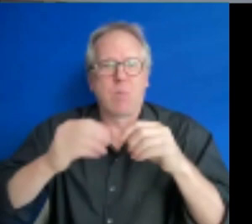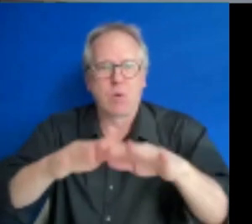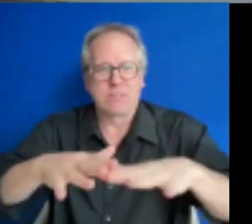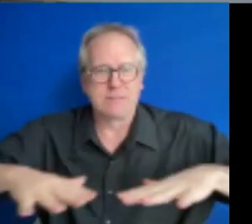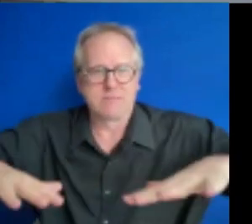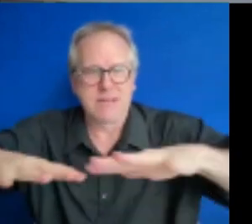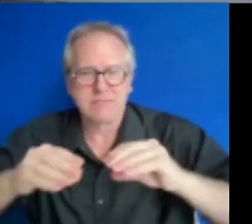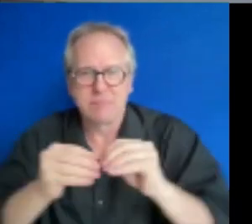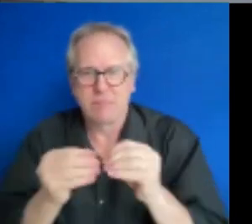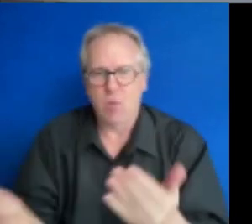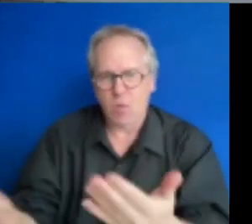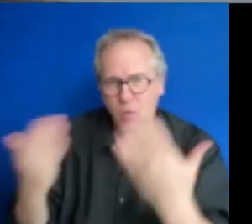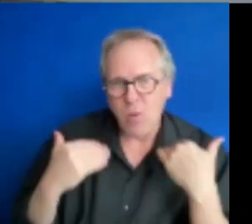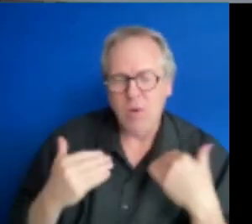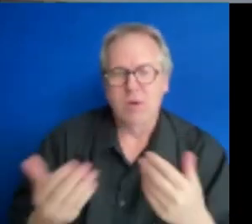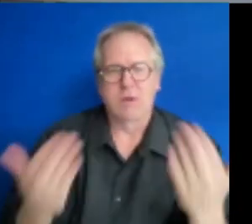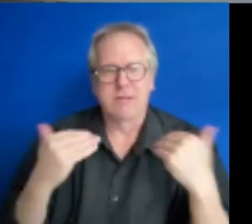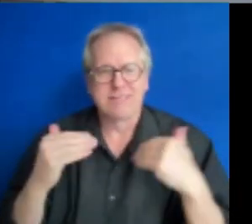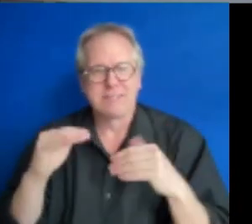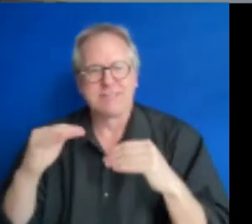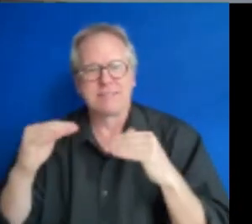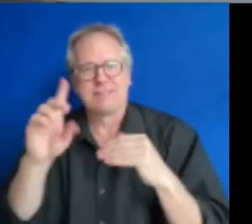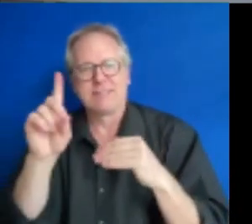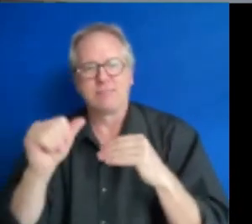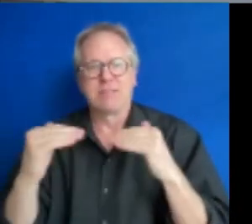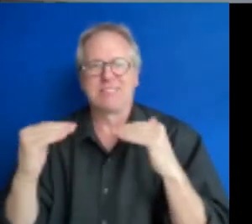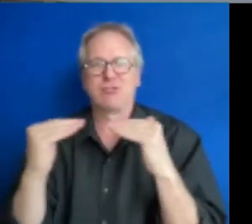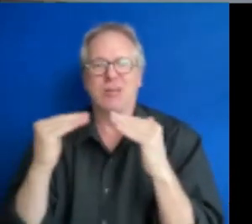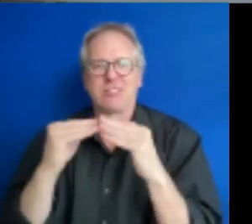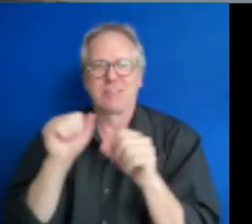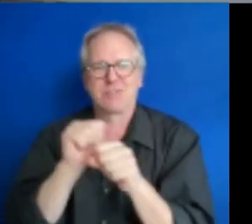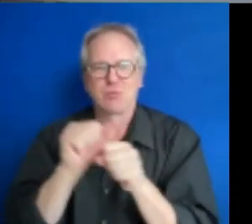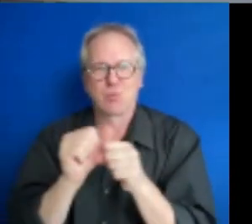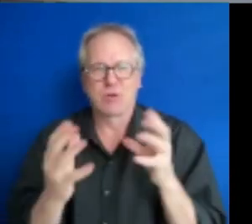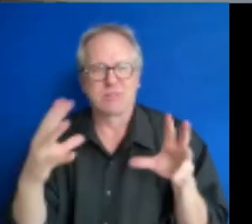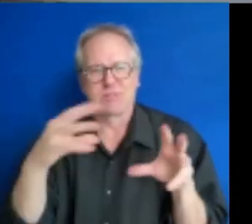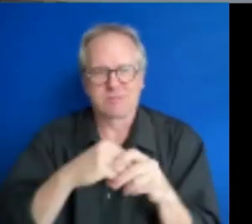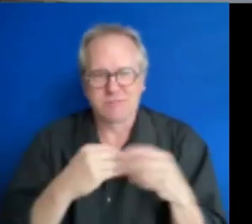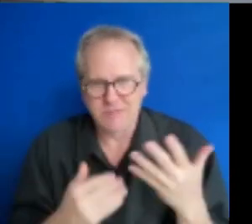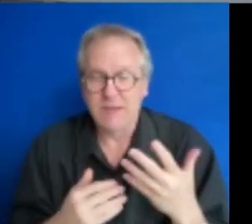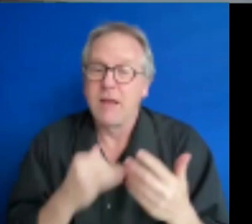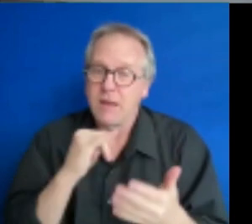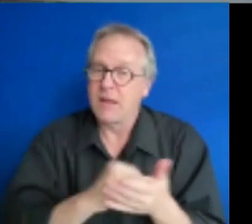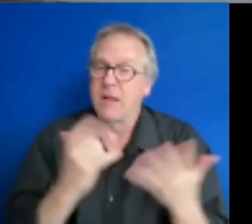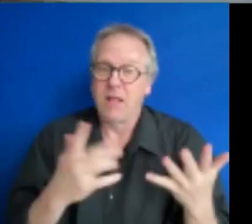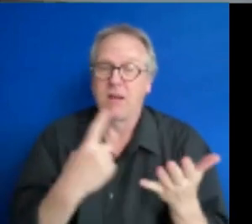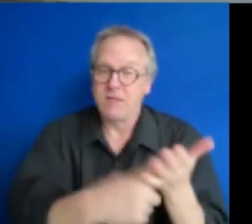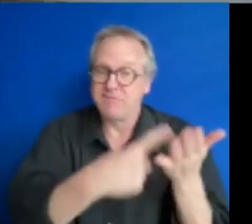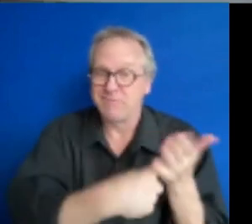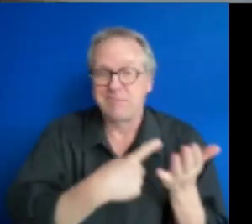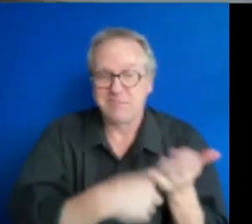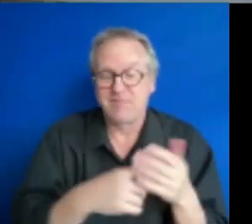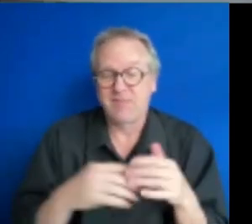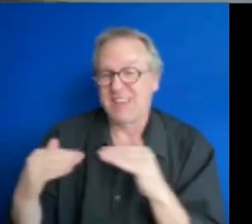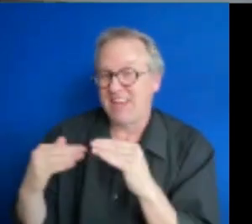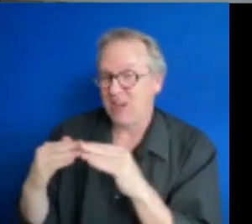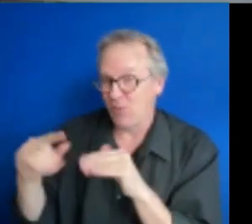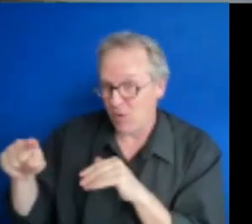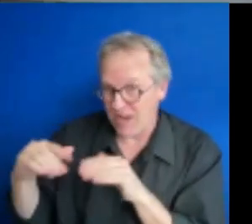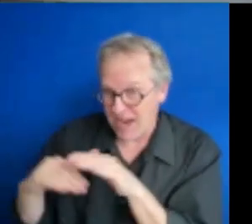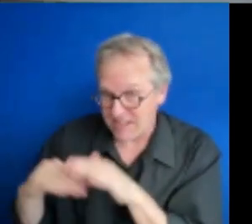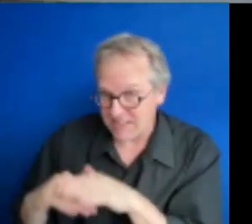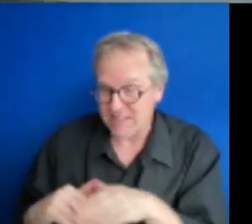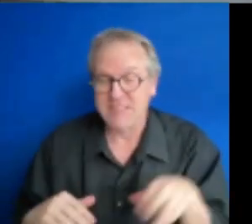space for disability justice work within the broader framework. And that took a lot of conversation. Equal Access and the